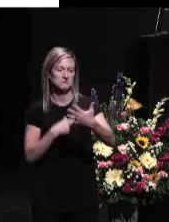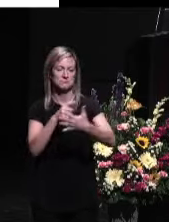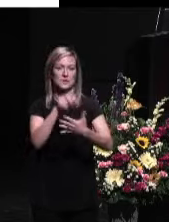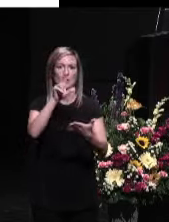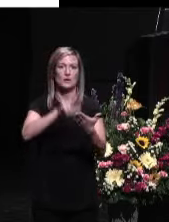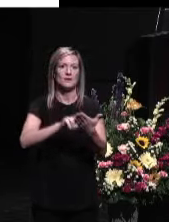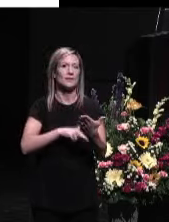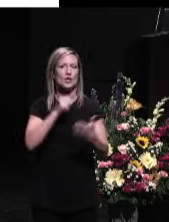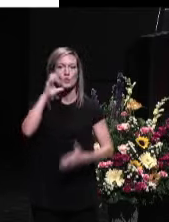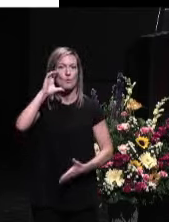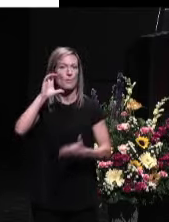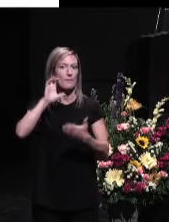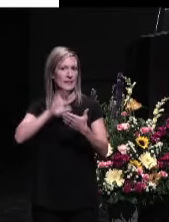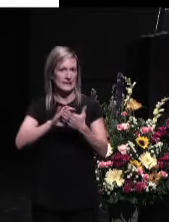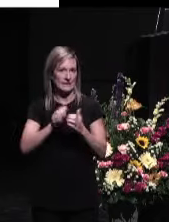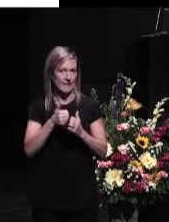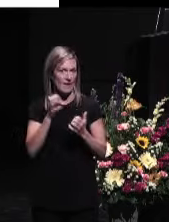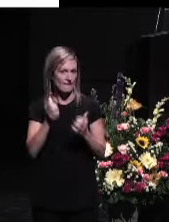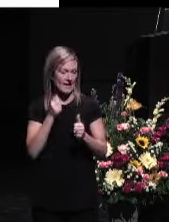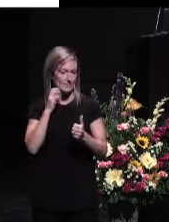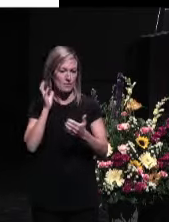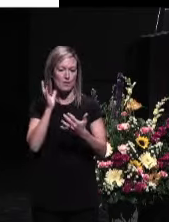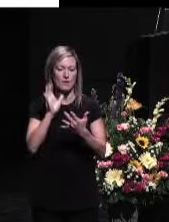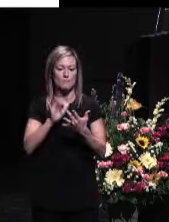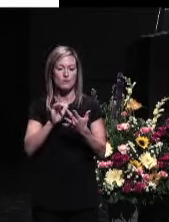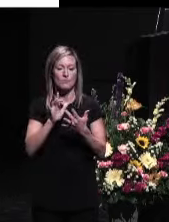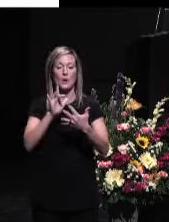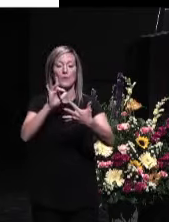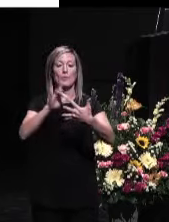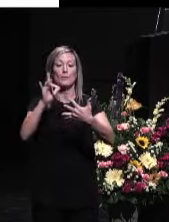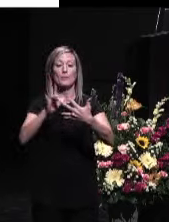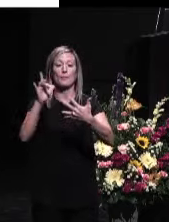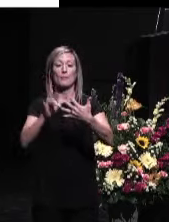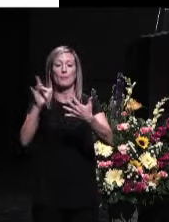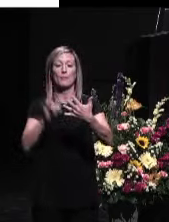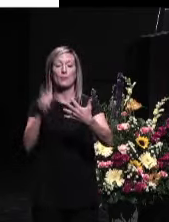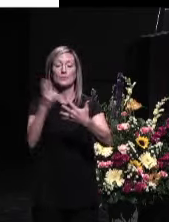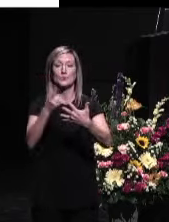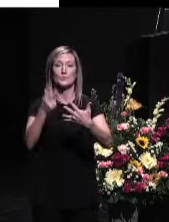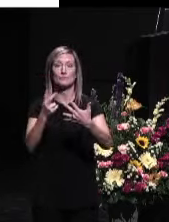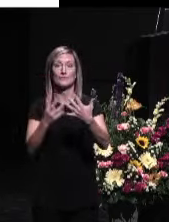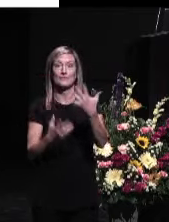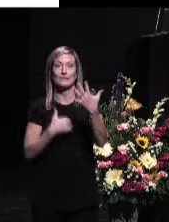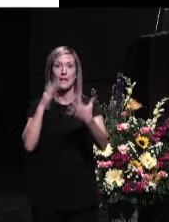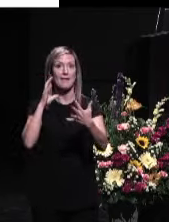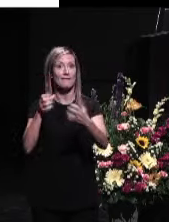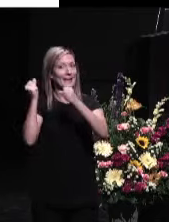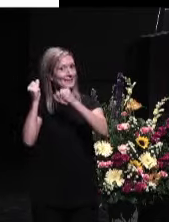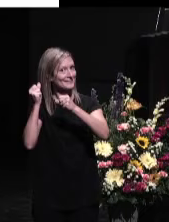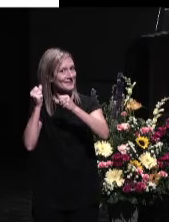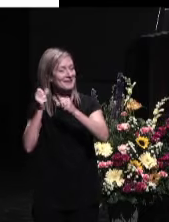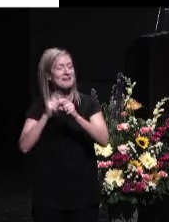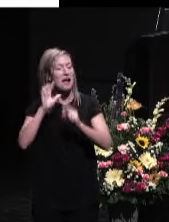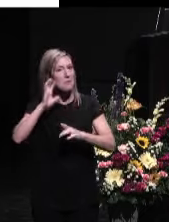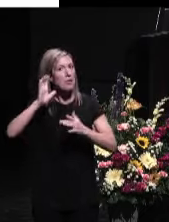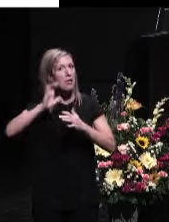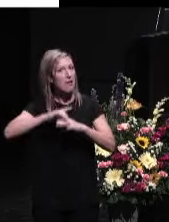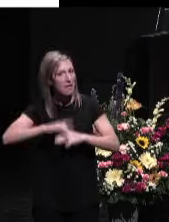fast I'll go through items 2 through 5. Knowing me, you won't believe how fast I'll go through those, but I am going to dive